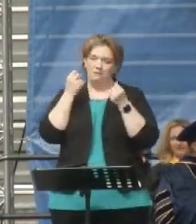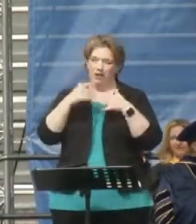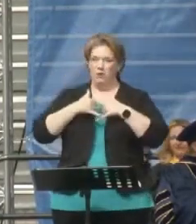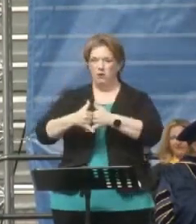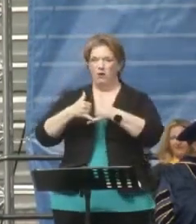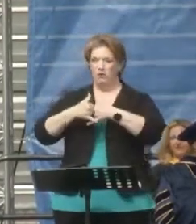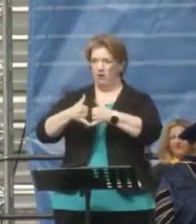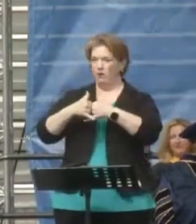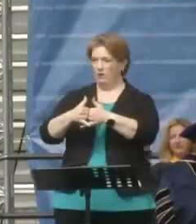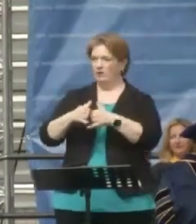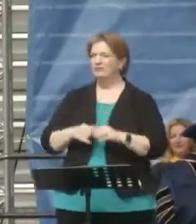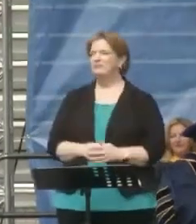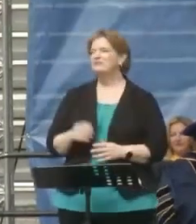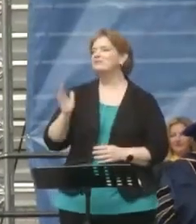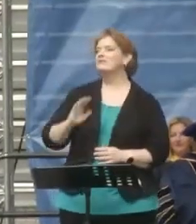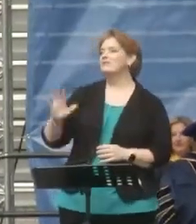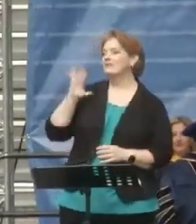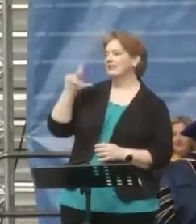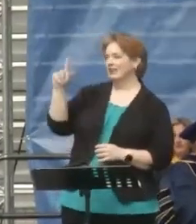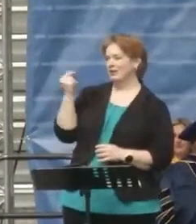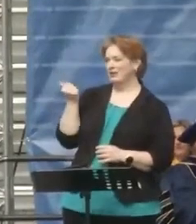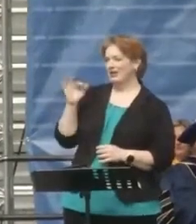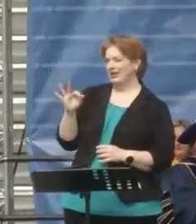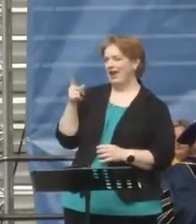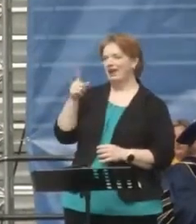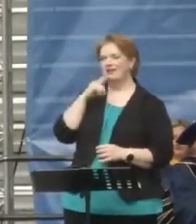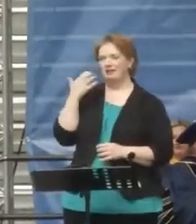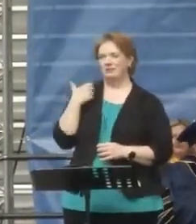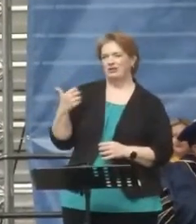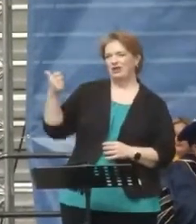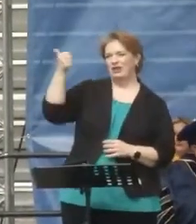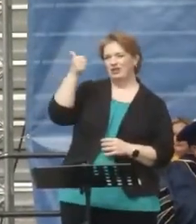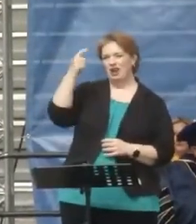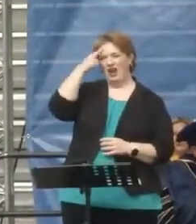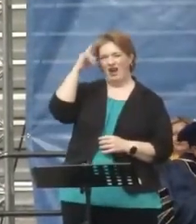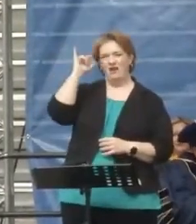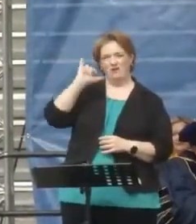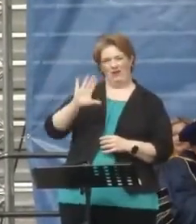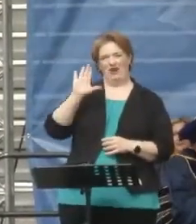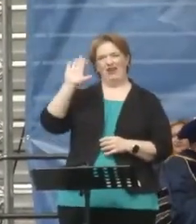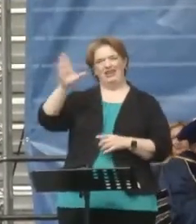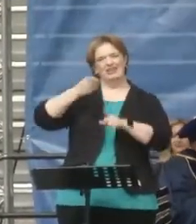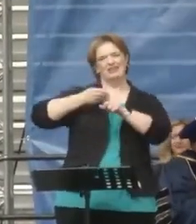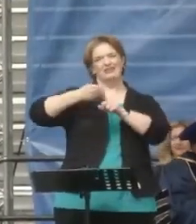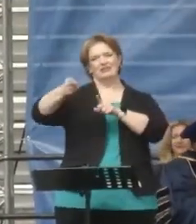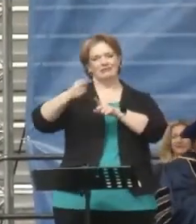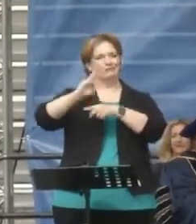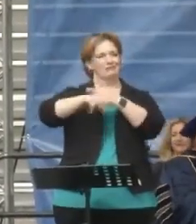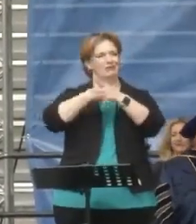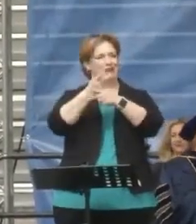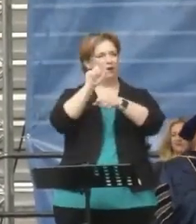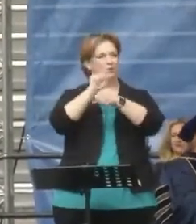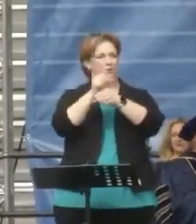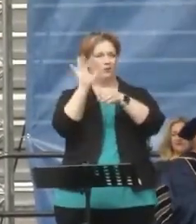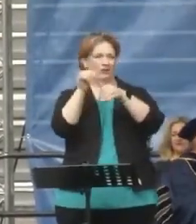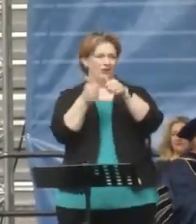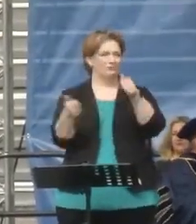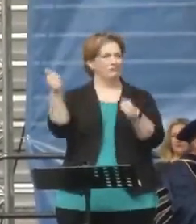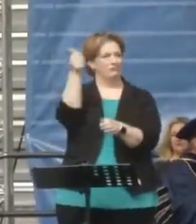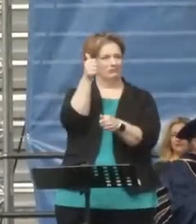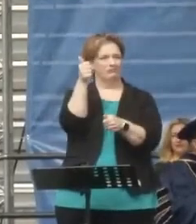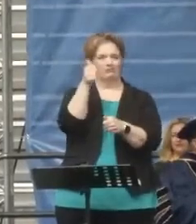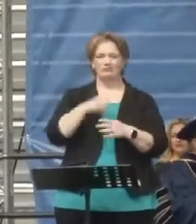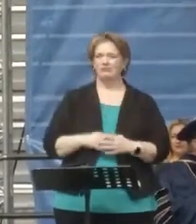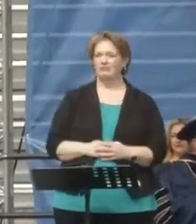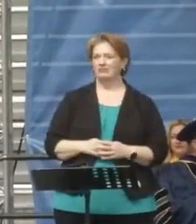he served as the chairman of the Semiconductor Industry Association. In the past 2 years, he has been inducted